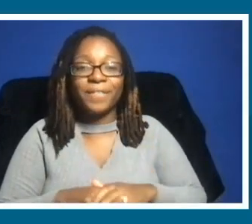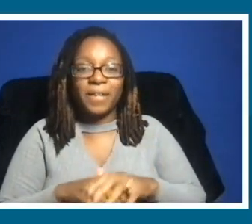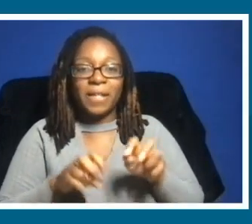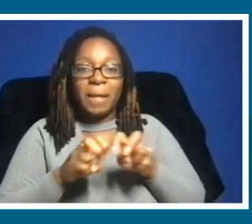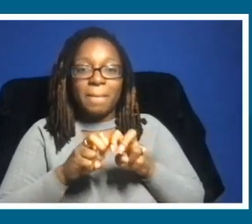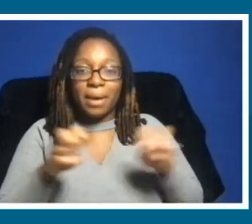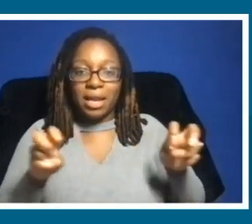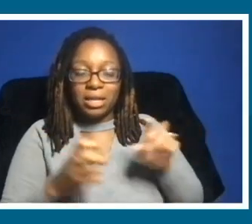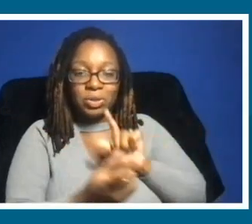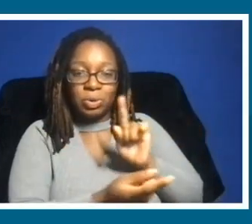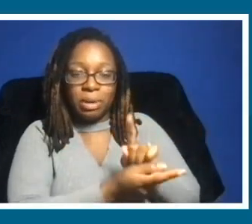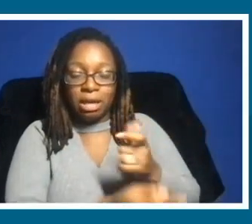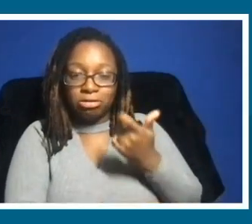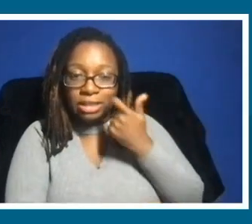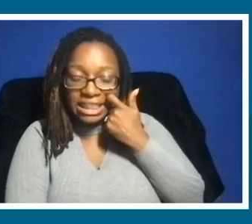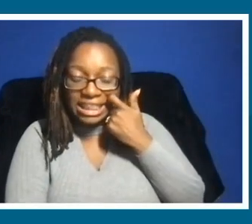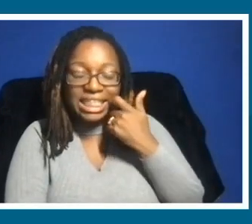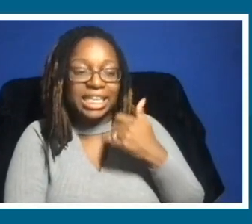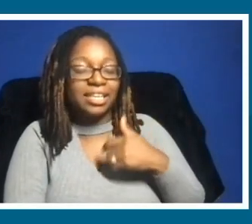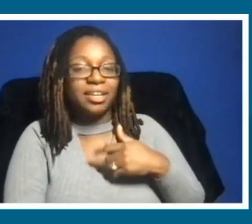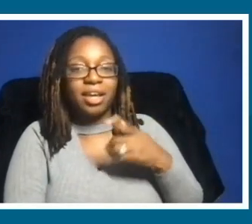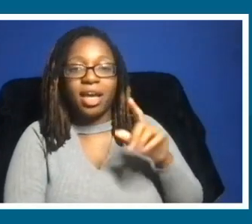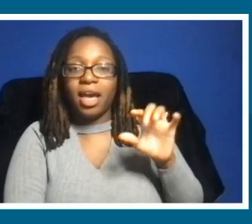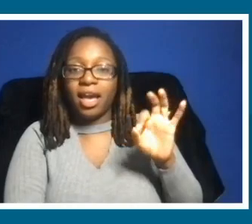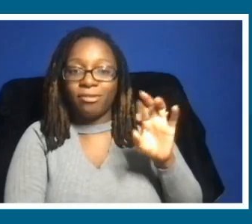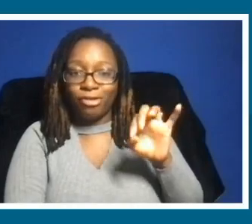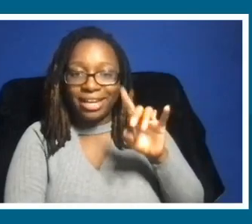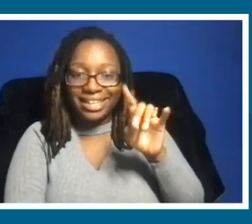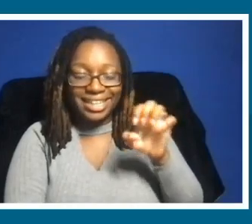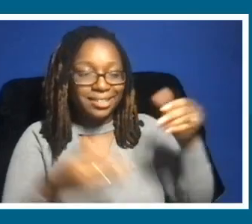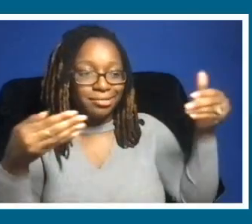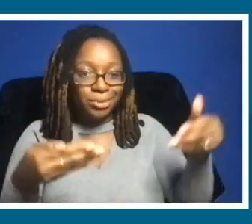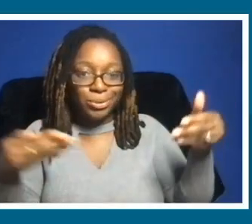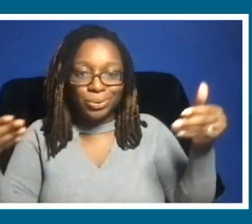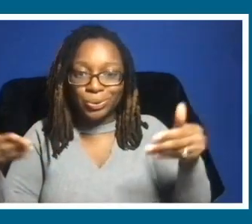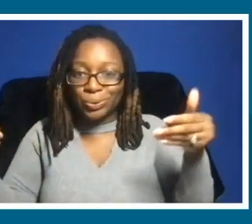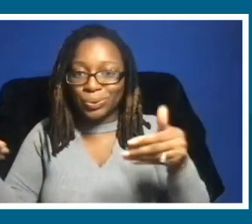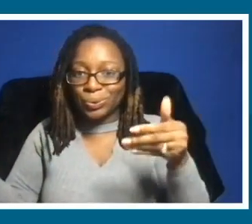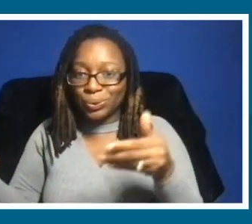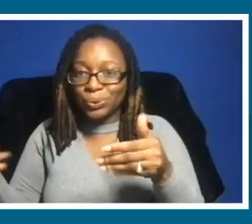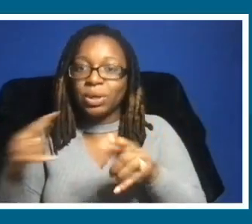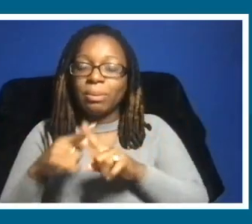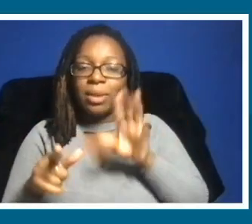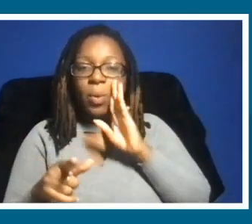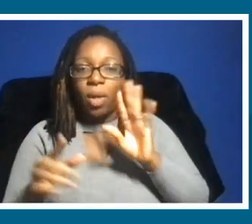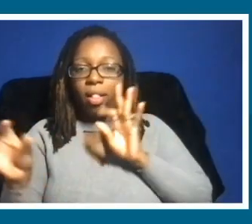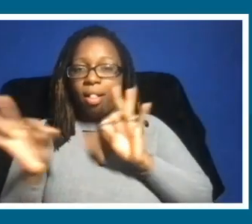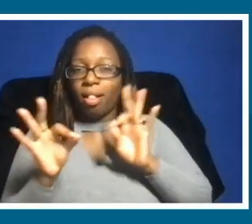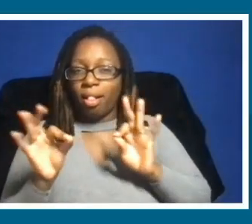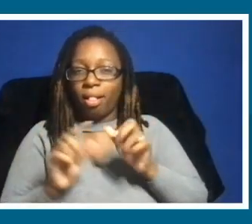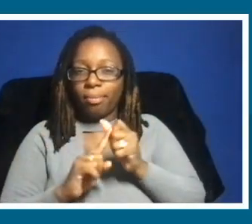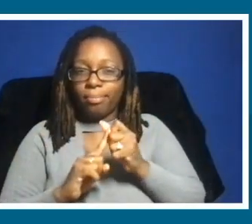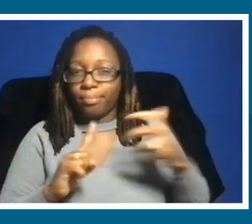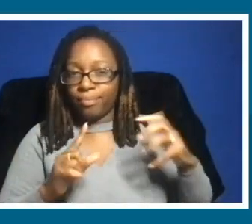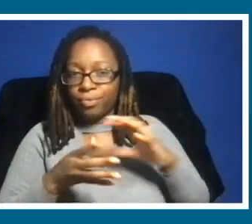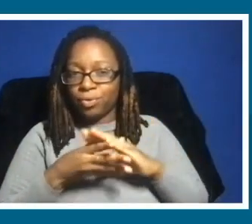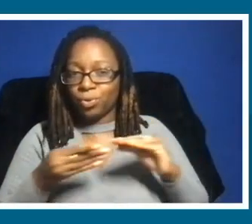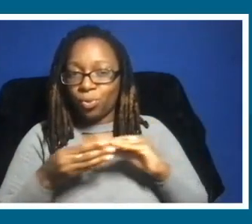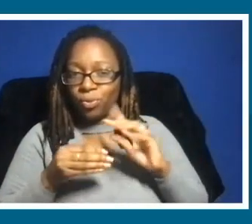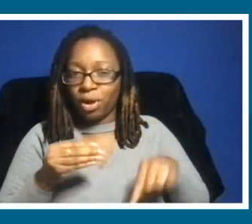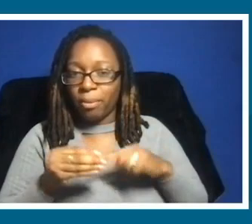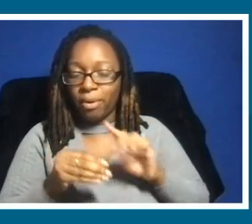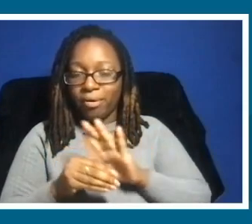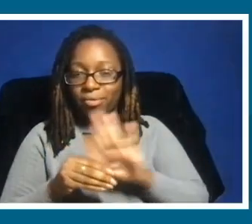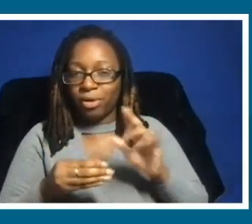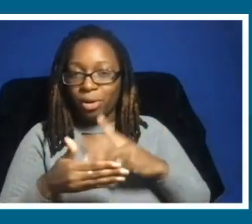saw everybody on the screen and Freddie introduced them, but they're going to be telling you stories about their projects. I tell